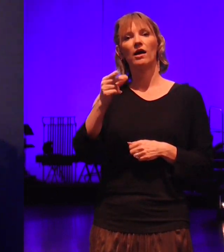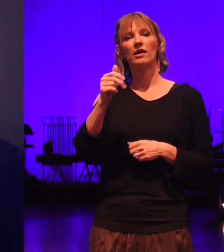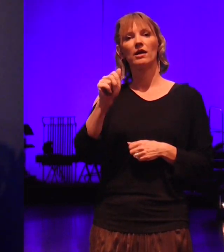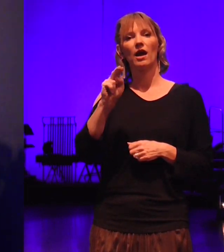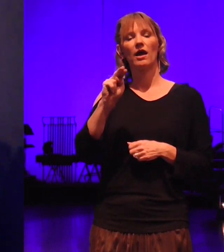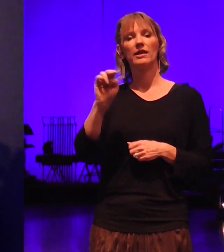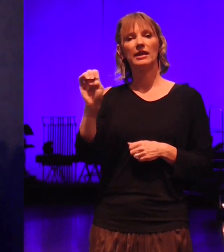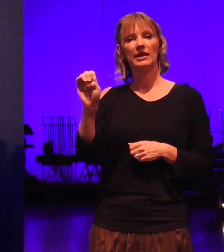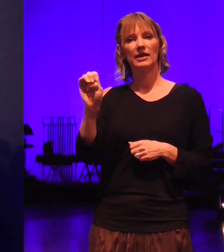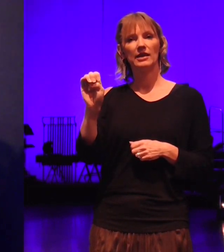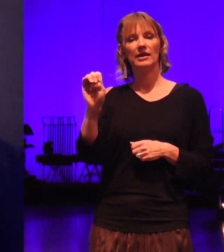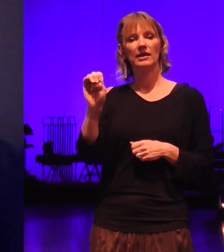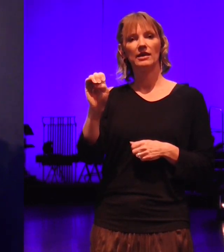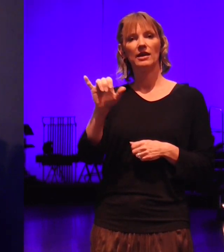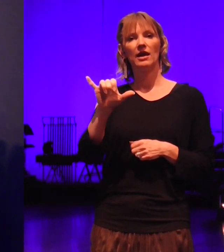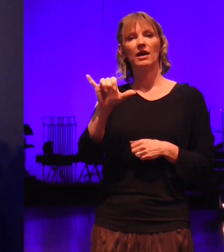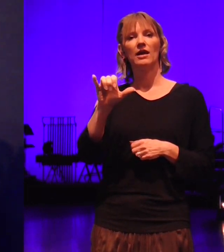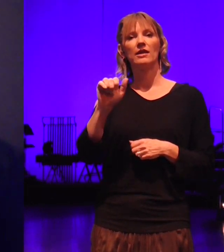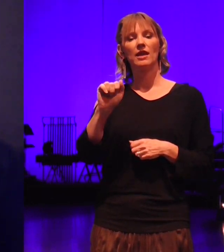Yagani,